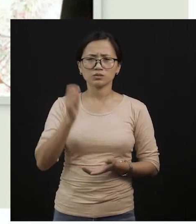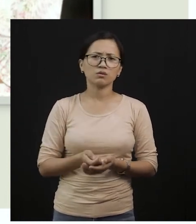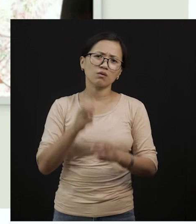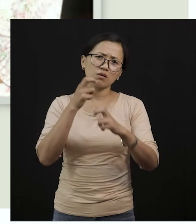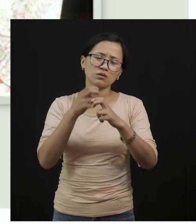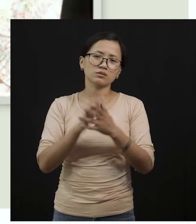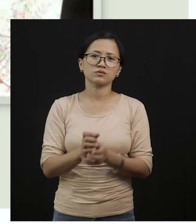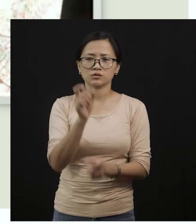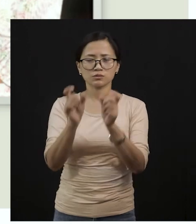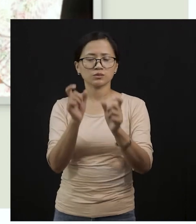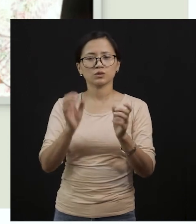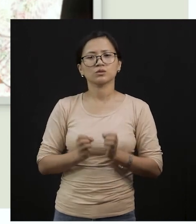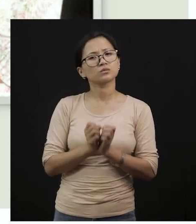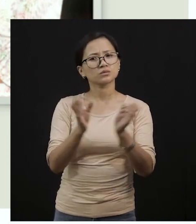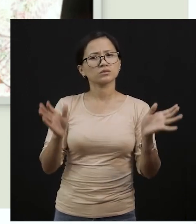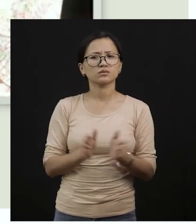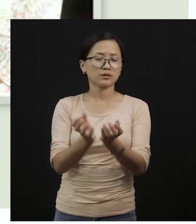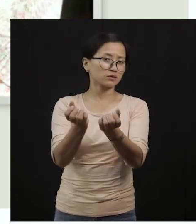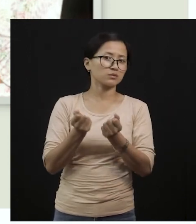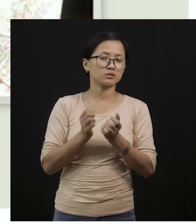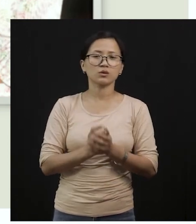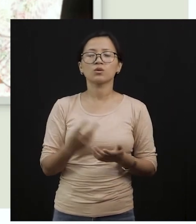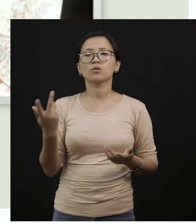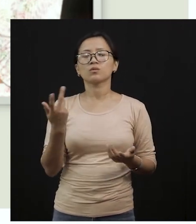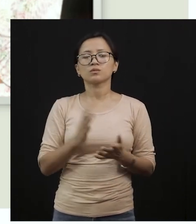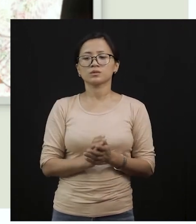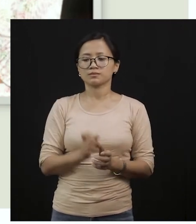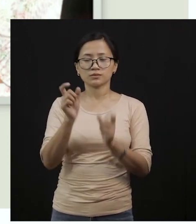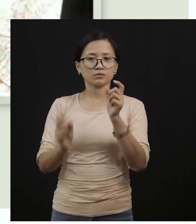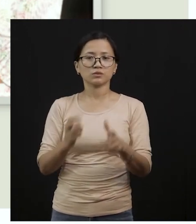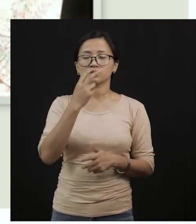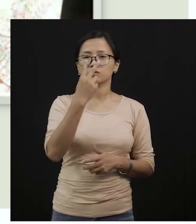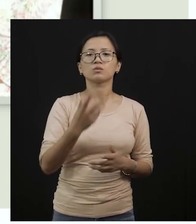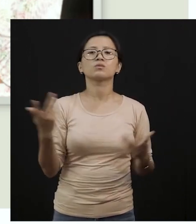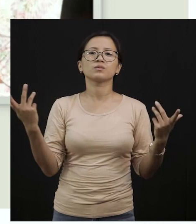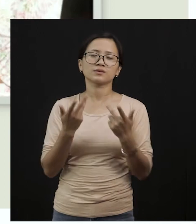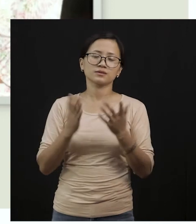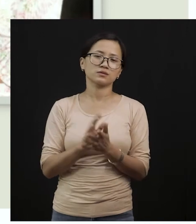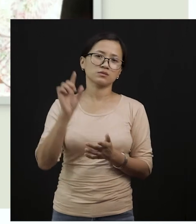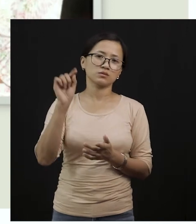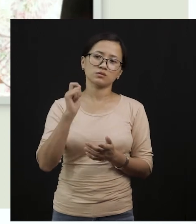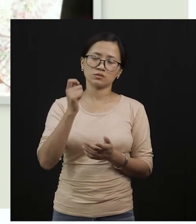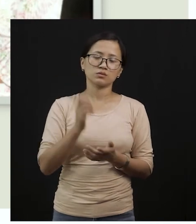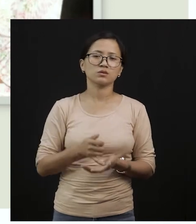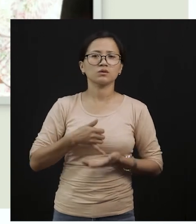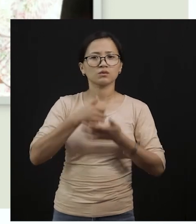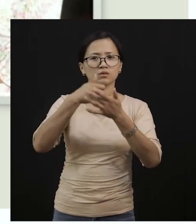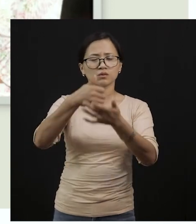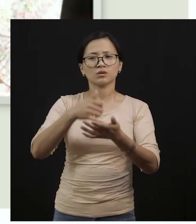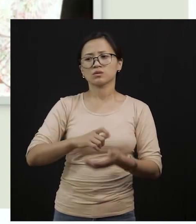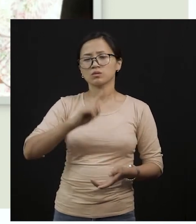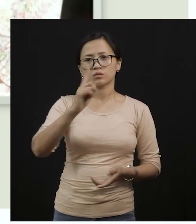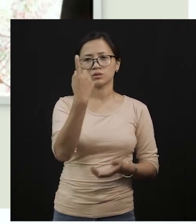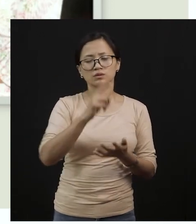with any expectation, but people saw what are the things that she had done, and so they began to give awards after